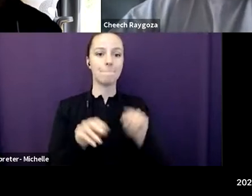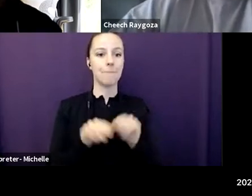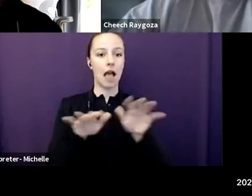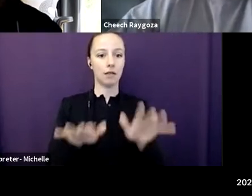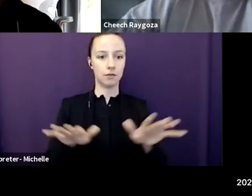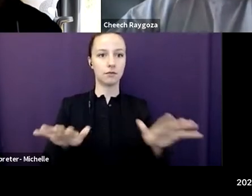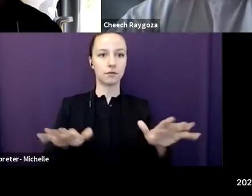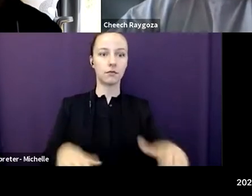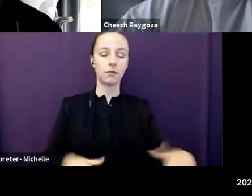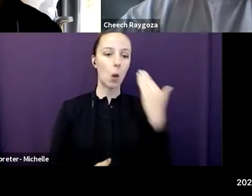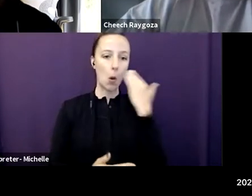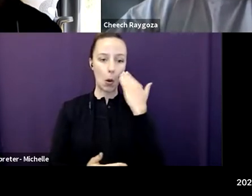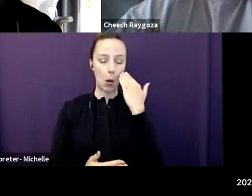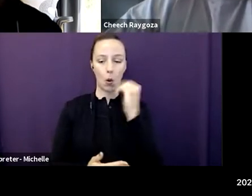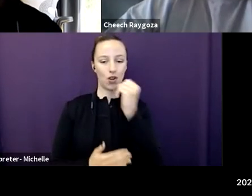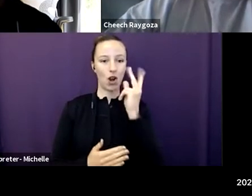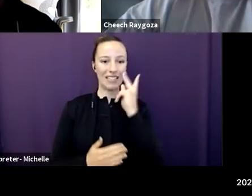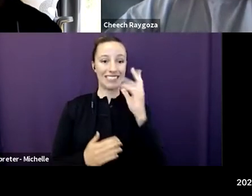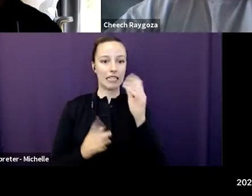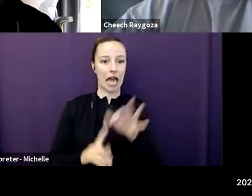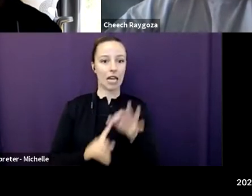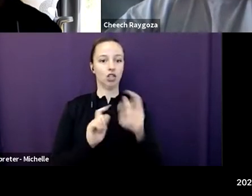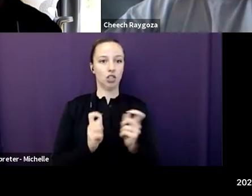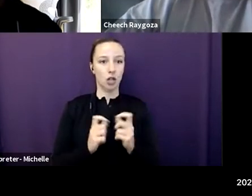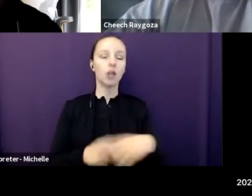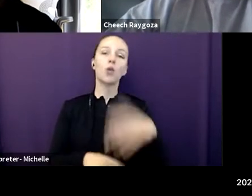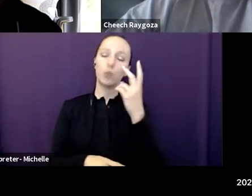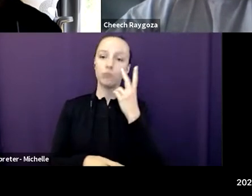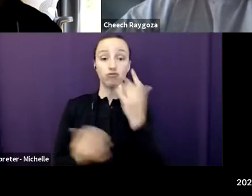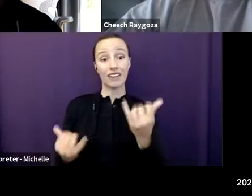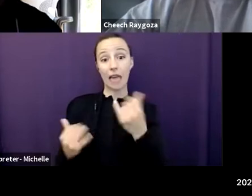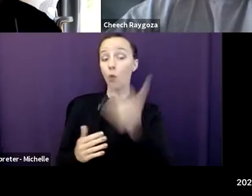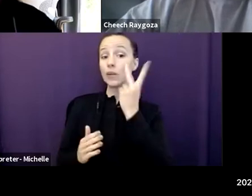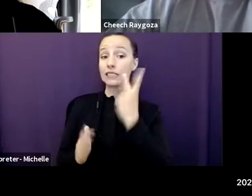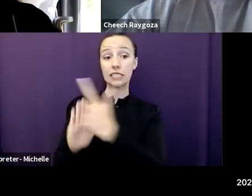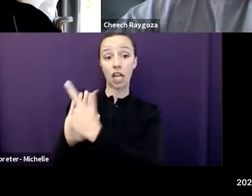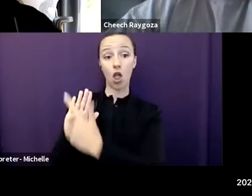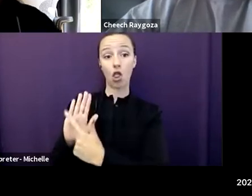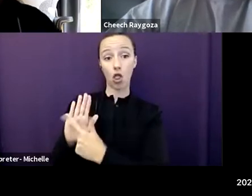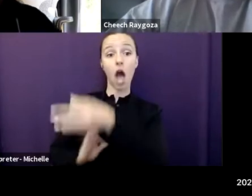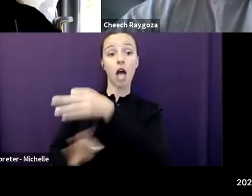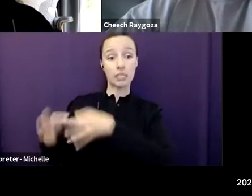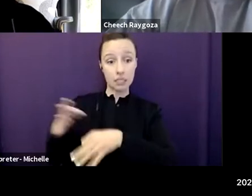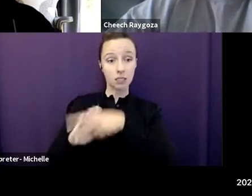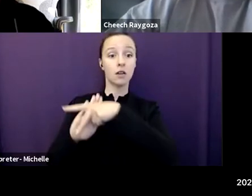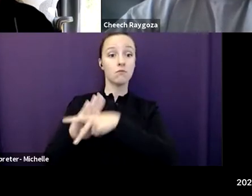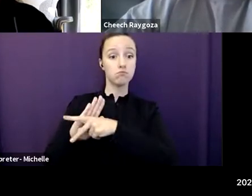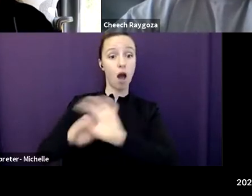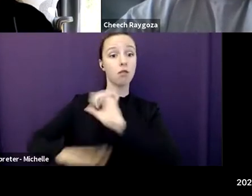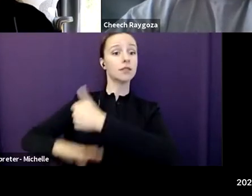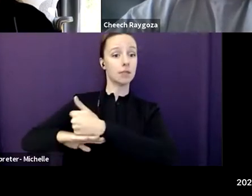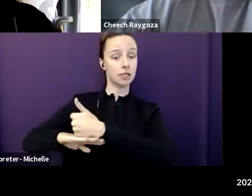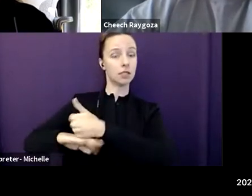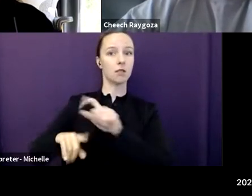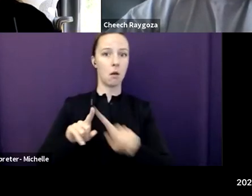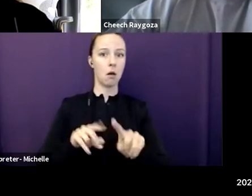know we might not see it, the transformation, we're seeing transformation of laws and policies, But once we start seeing the transformation of like, you